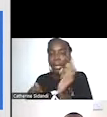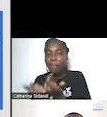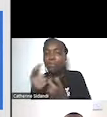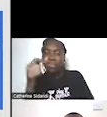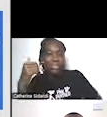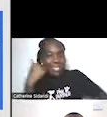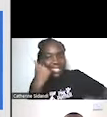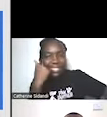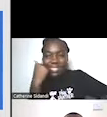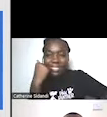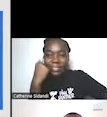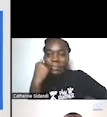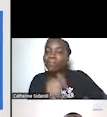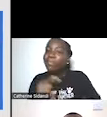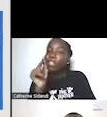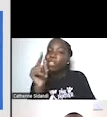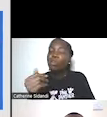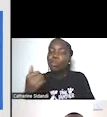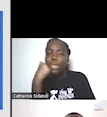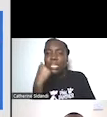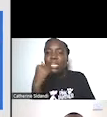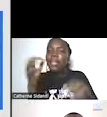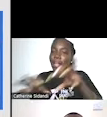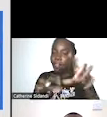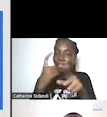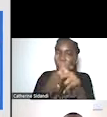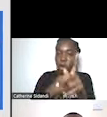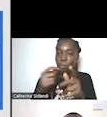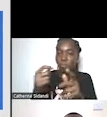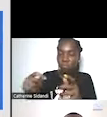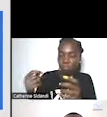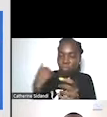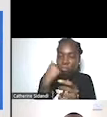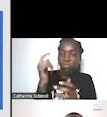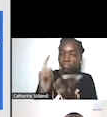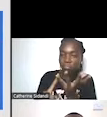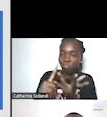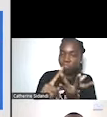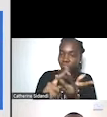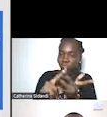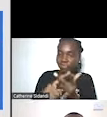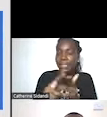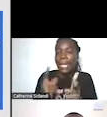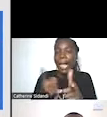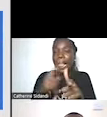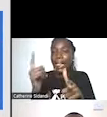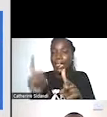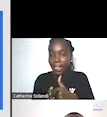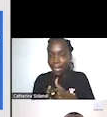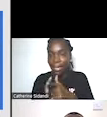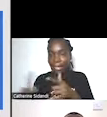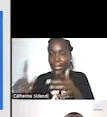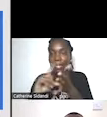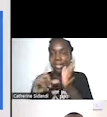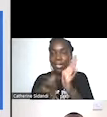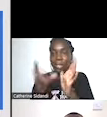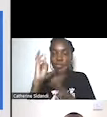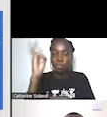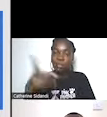That's why they ask you, are you sick? Have you suffered from this disease before or that? And then now they can tell you that this is how we're going to